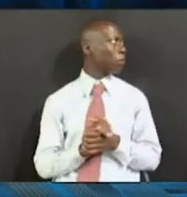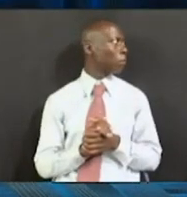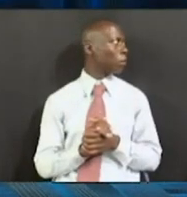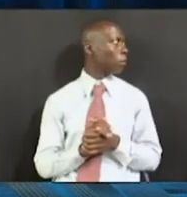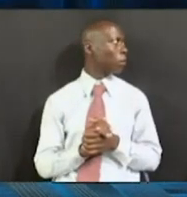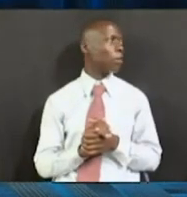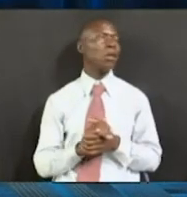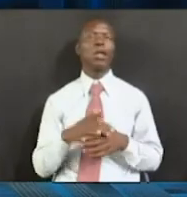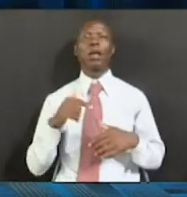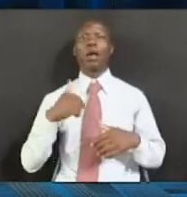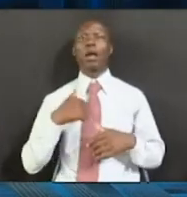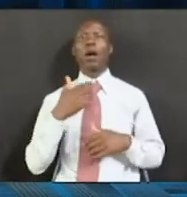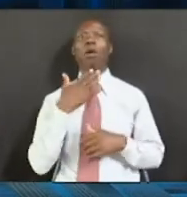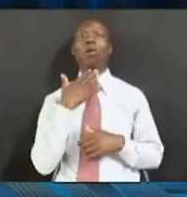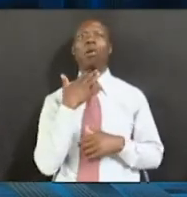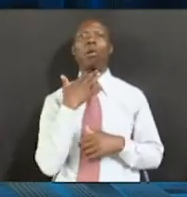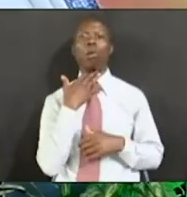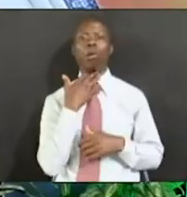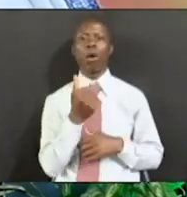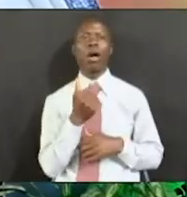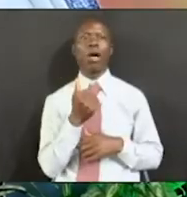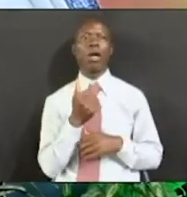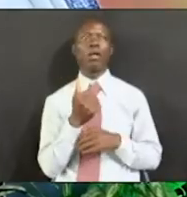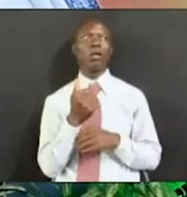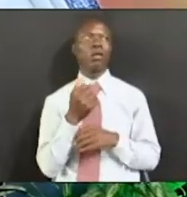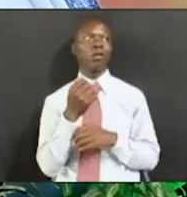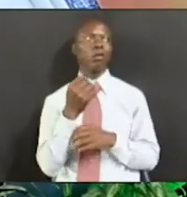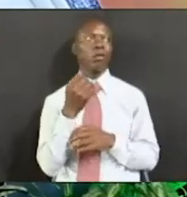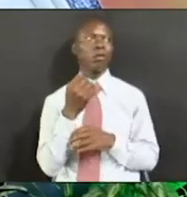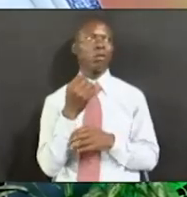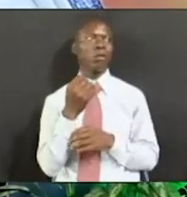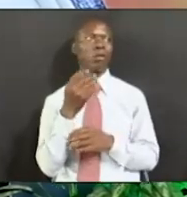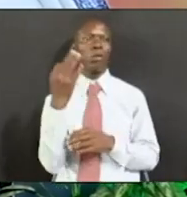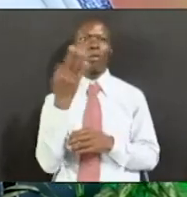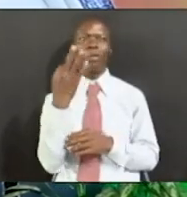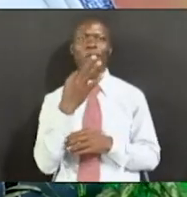I want to preach for 1 hour.